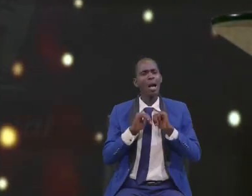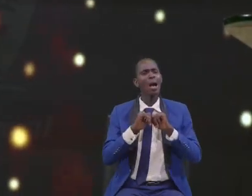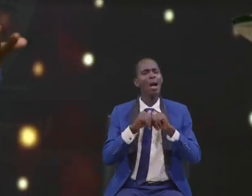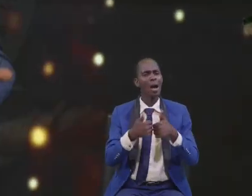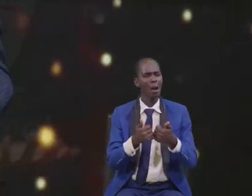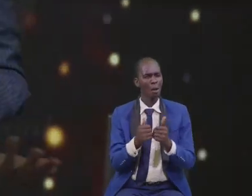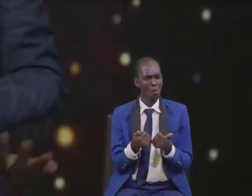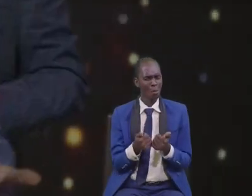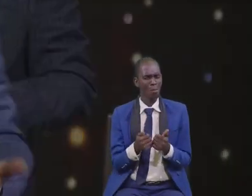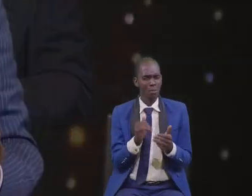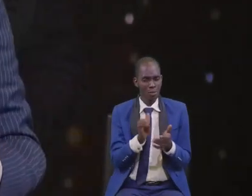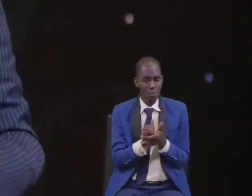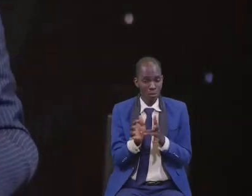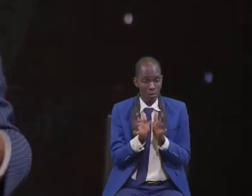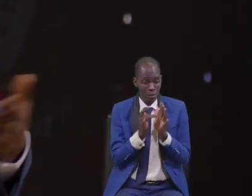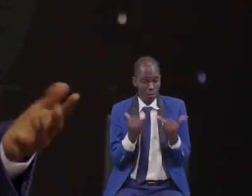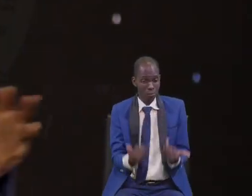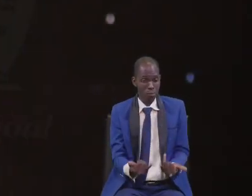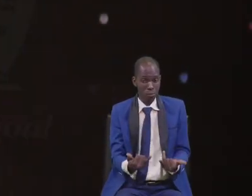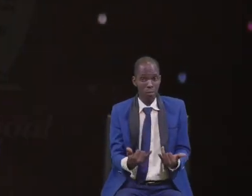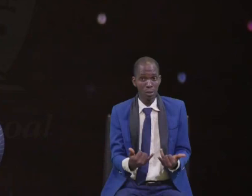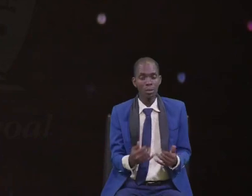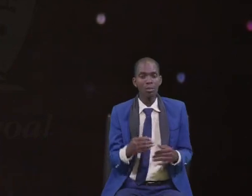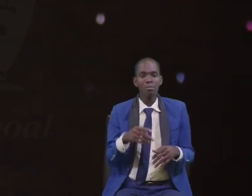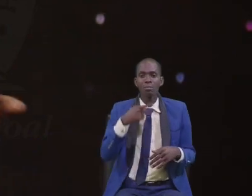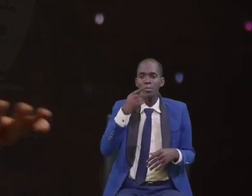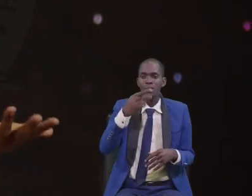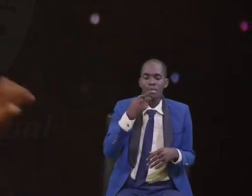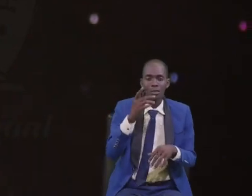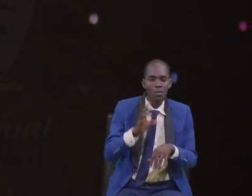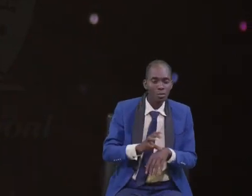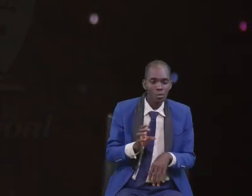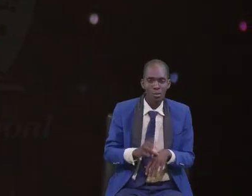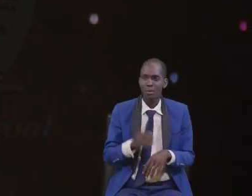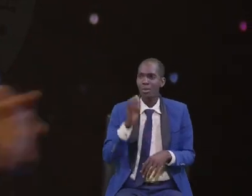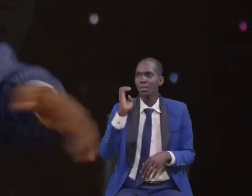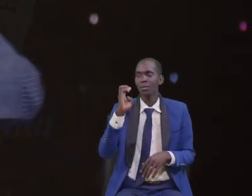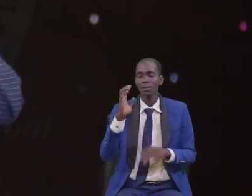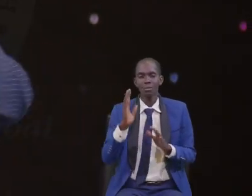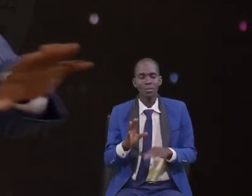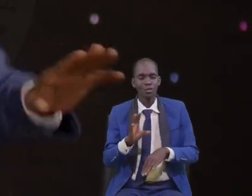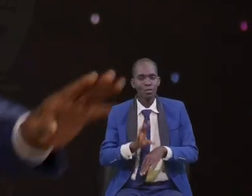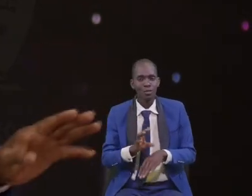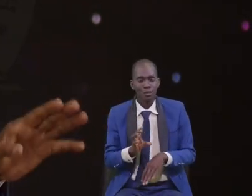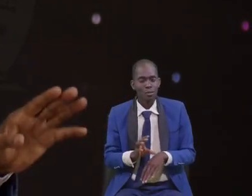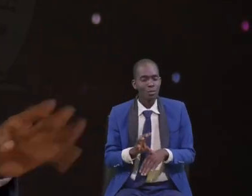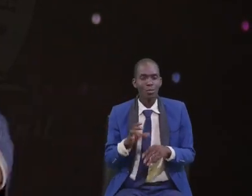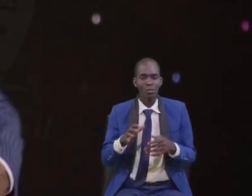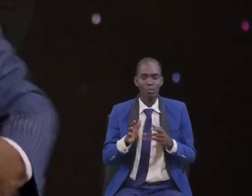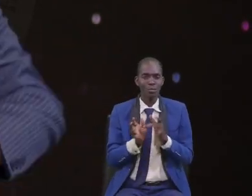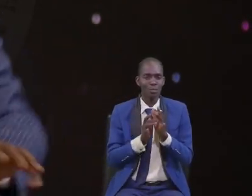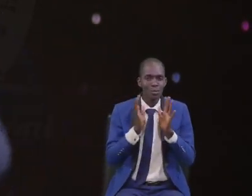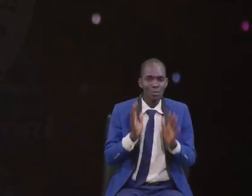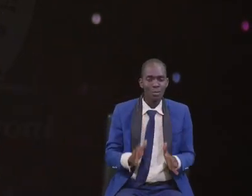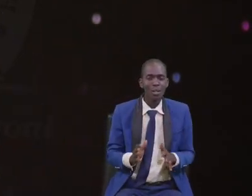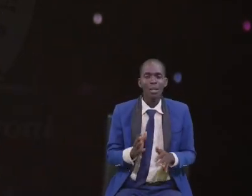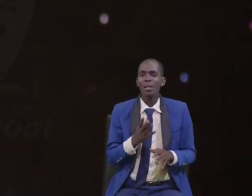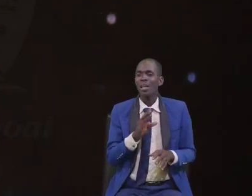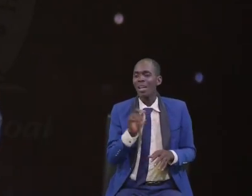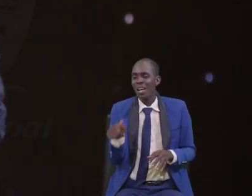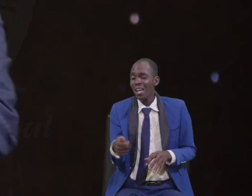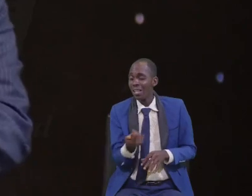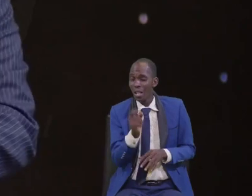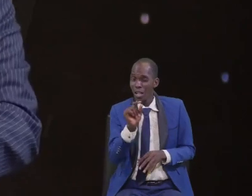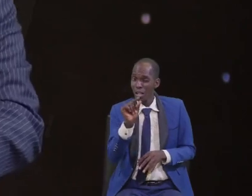know, Christians today, Pentecostal Christians, Evangelical Christians, and Latter-day Christians, any